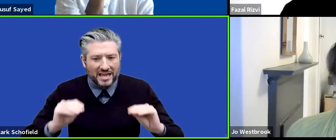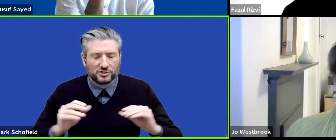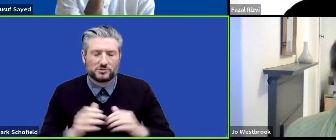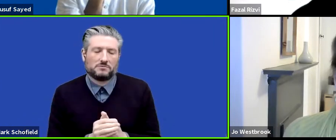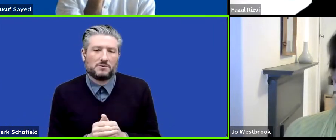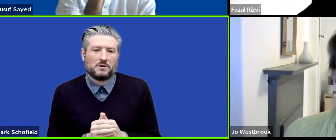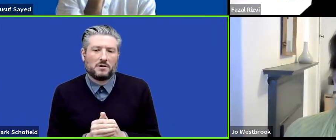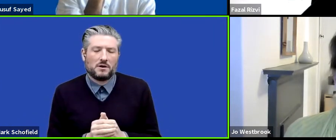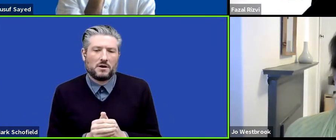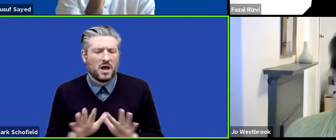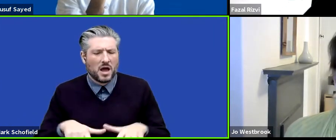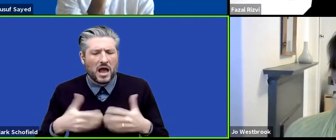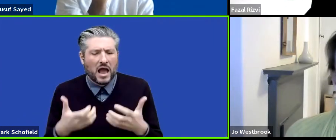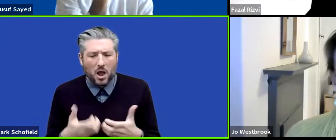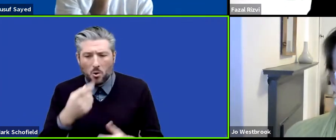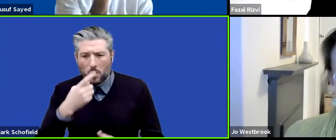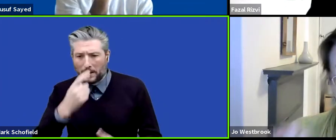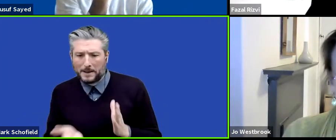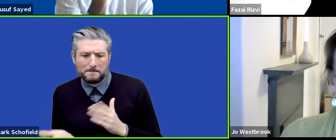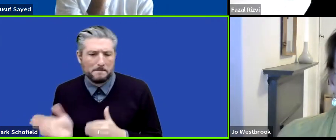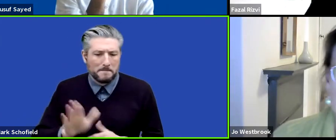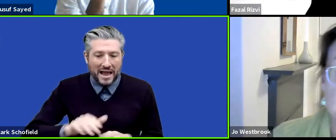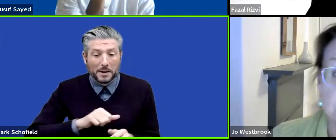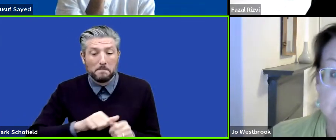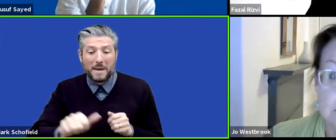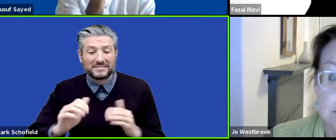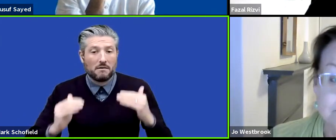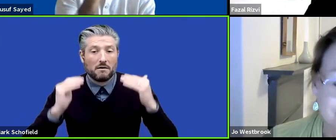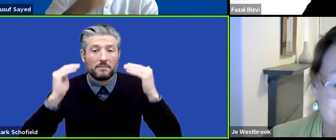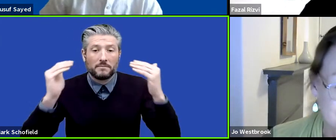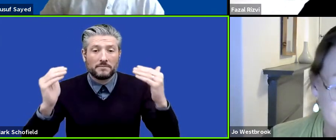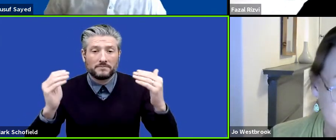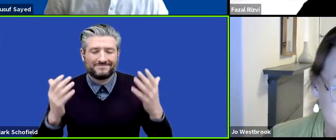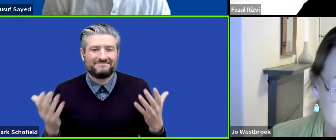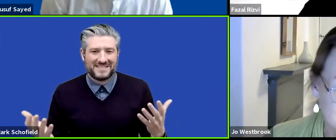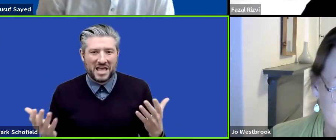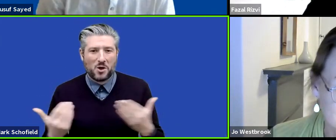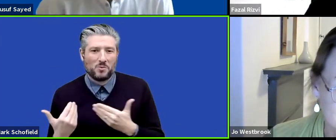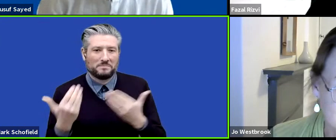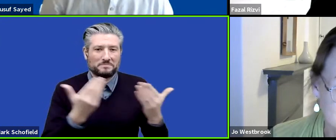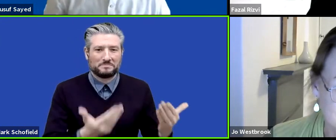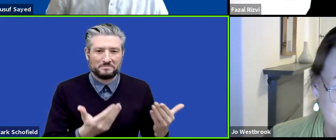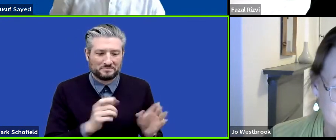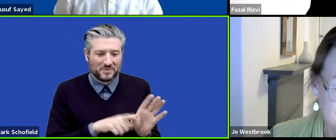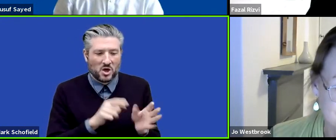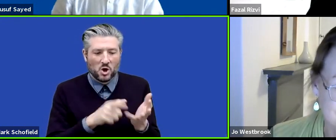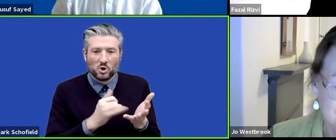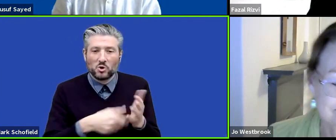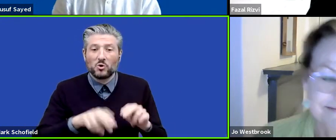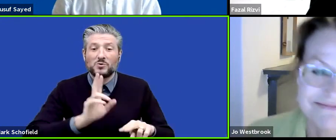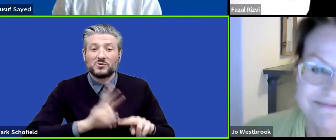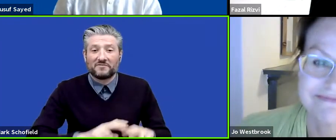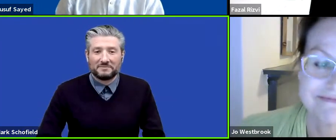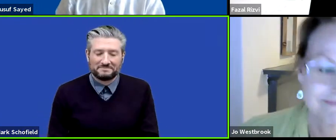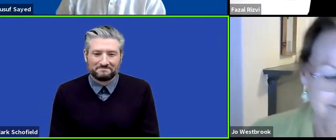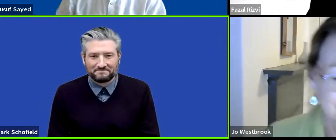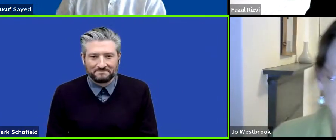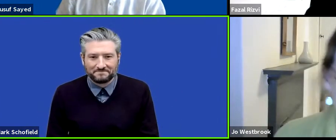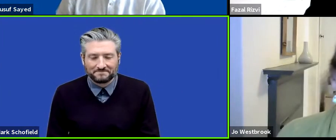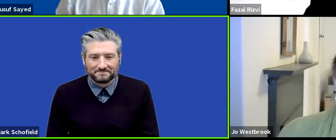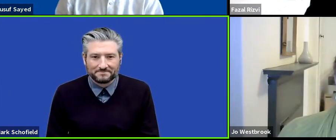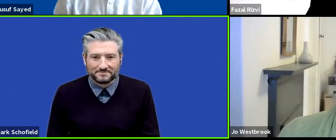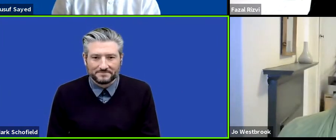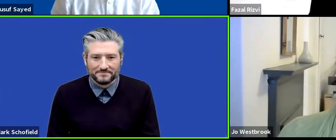back better in education might look like. Yusuf. Thank you for that very kind